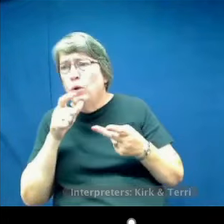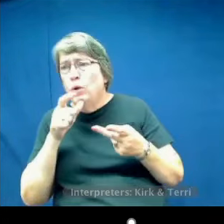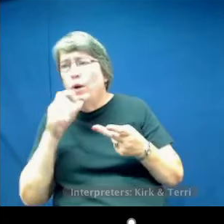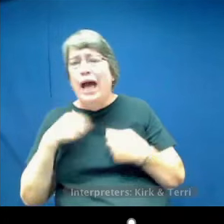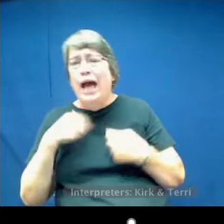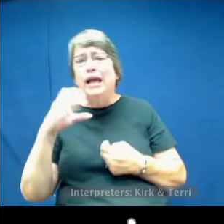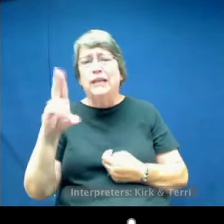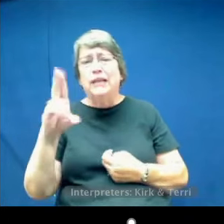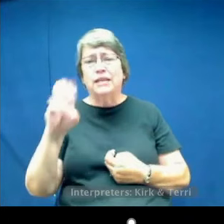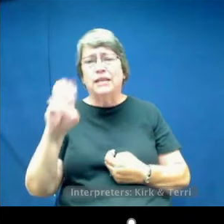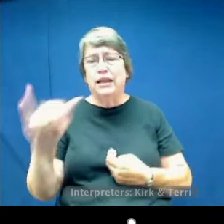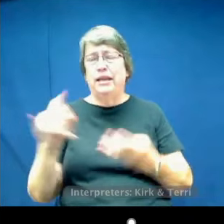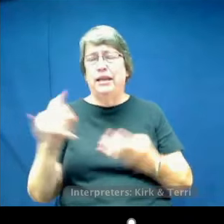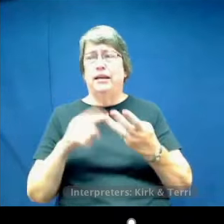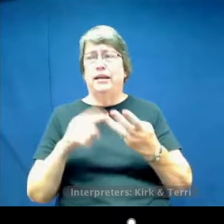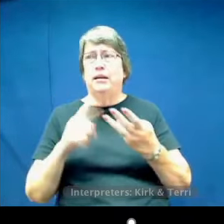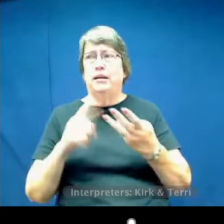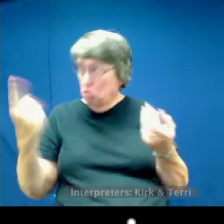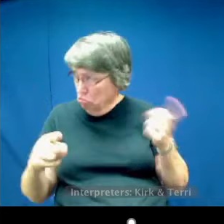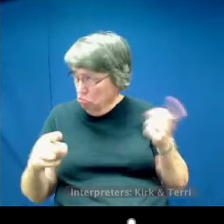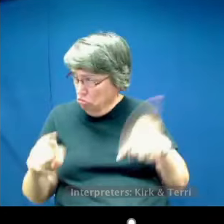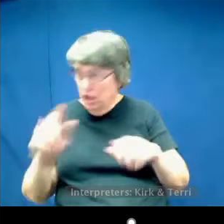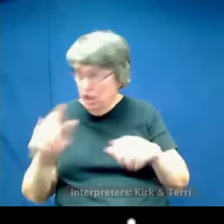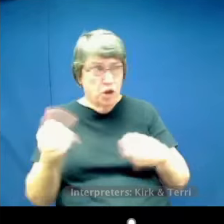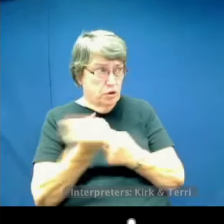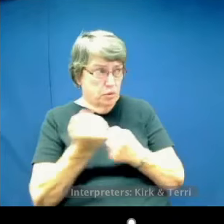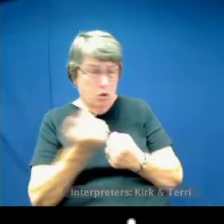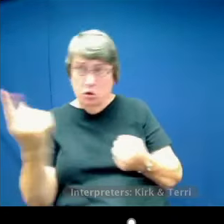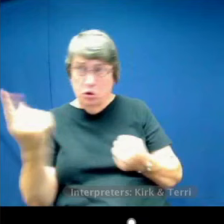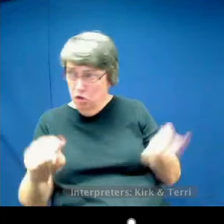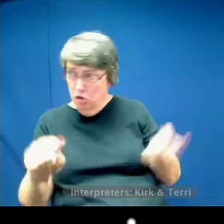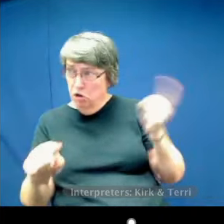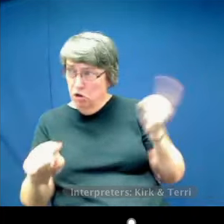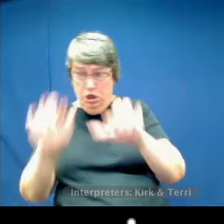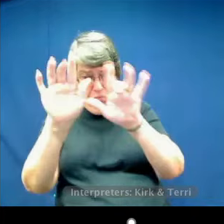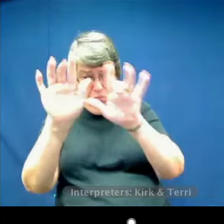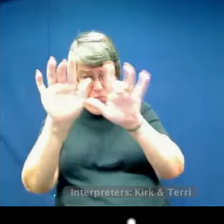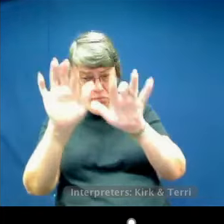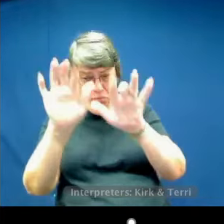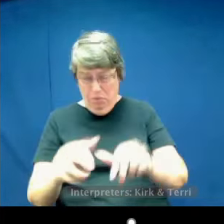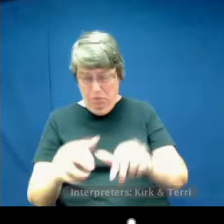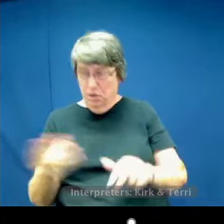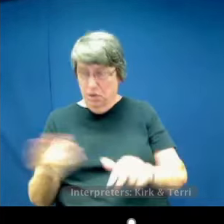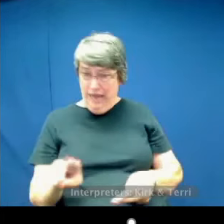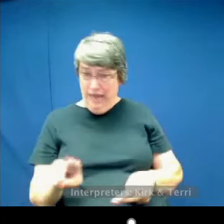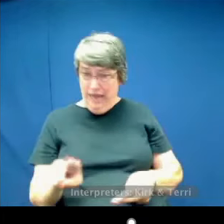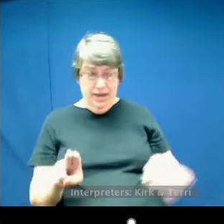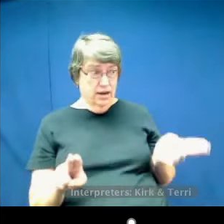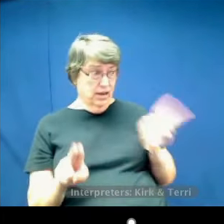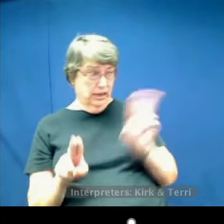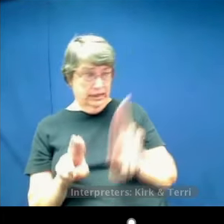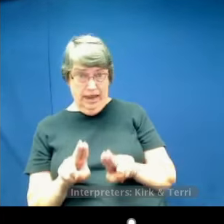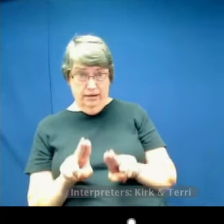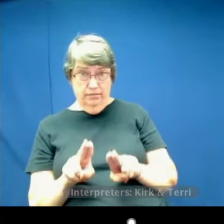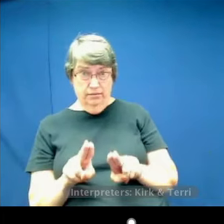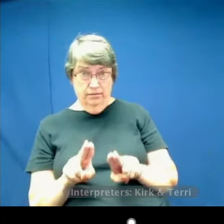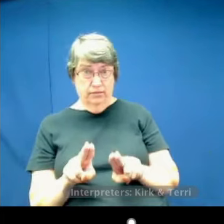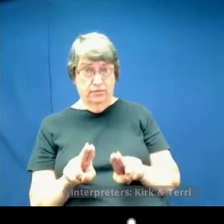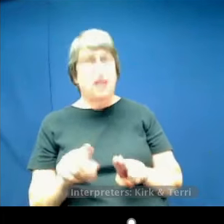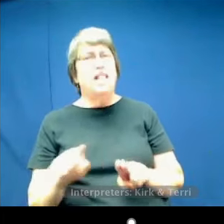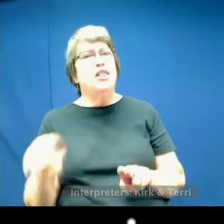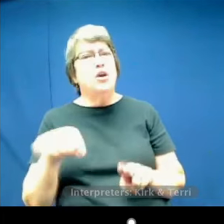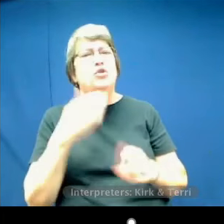may agree on child support. Those kinds of issues are spelled out in a document and signed. And they're very, very useful in